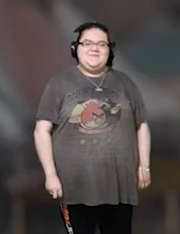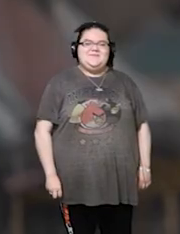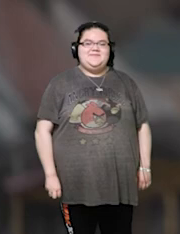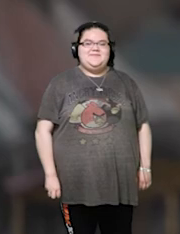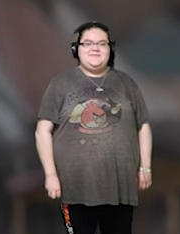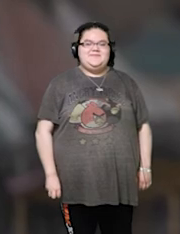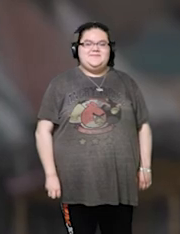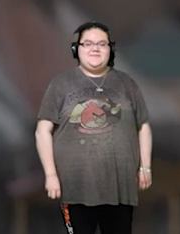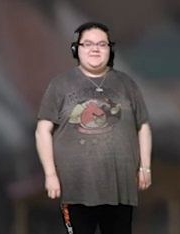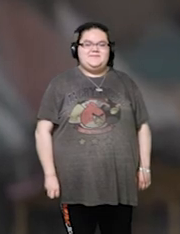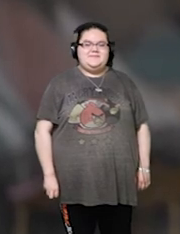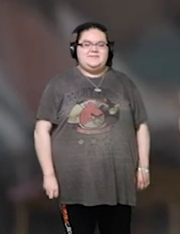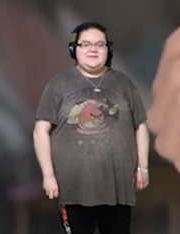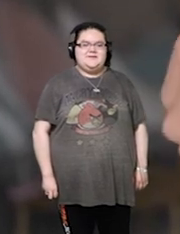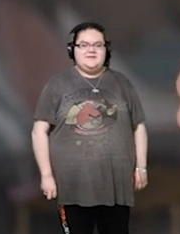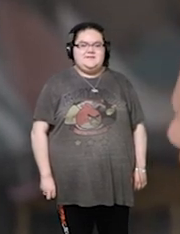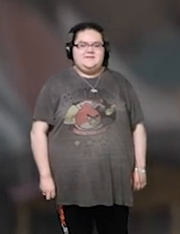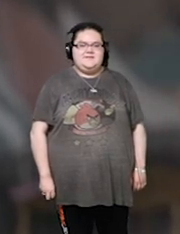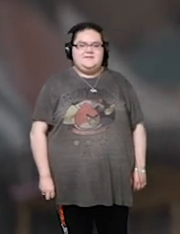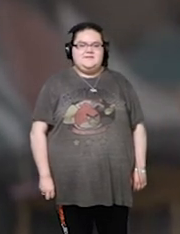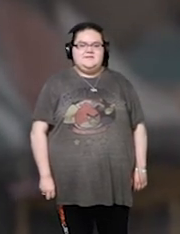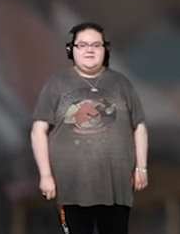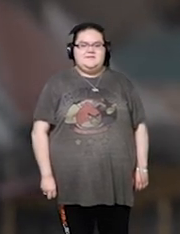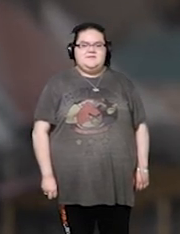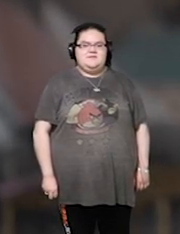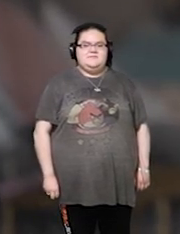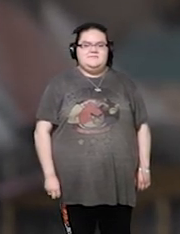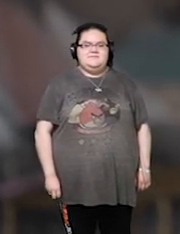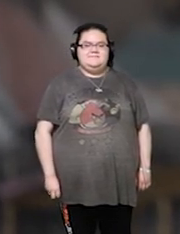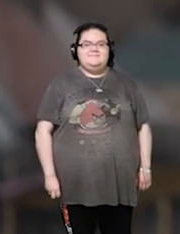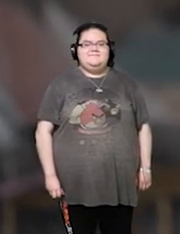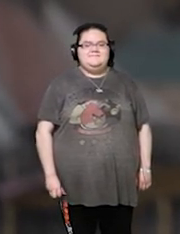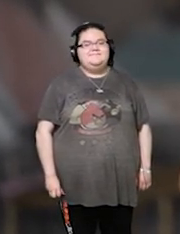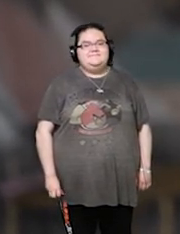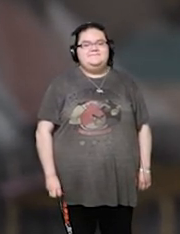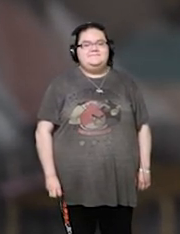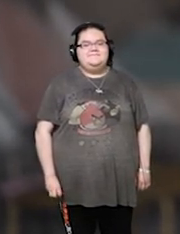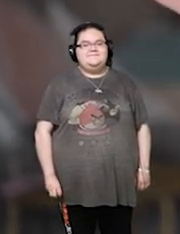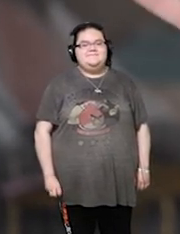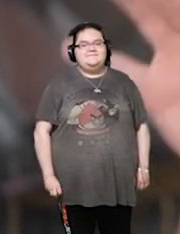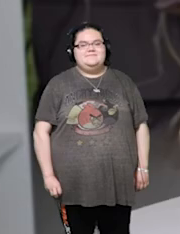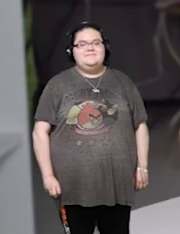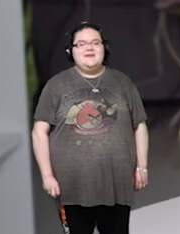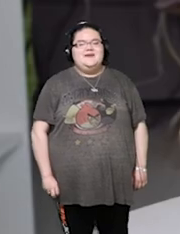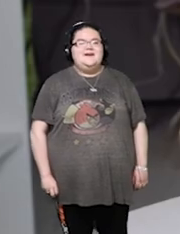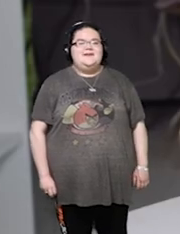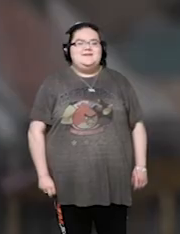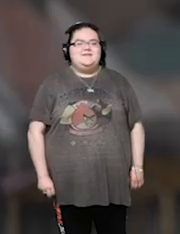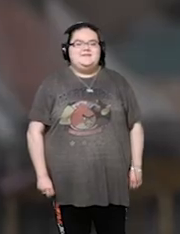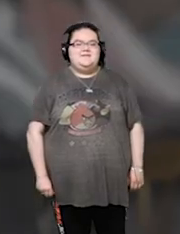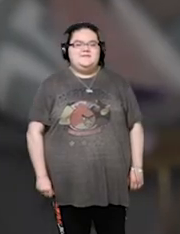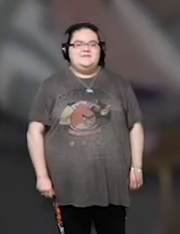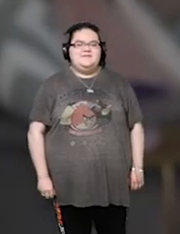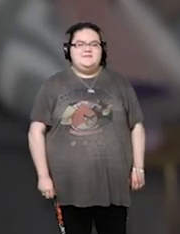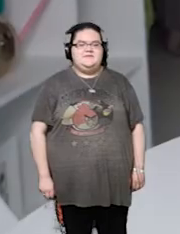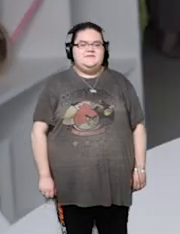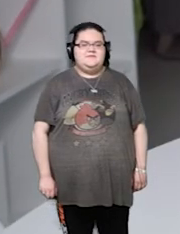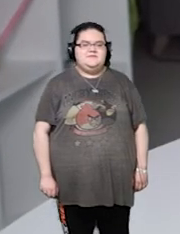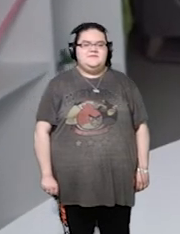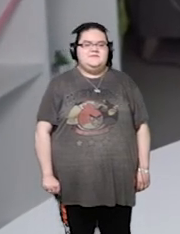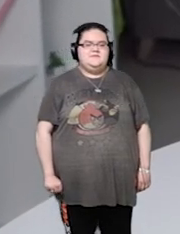price. It might be this might last like 10 minutes, but this might last hours and hours and hours. And this is there, you know, mellow. Oh, it's tiny. Is that tiny for a